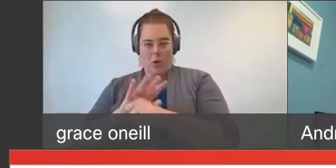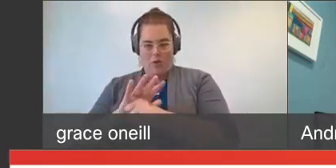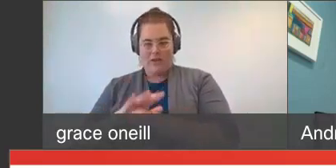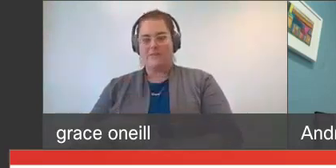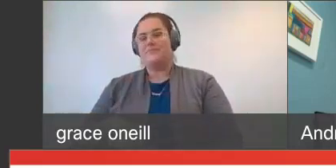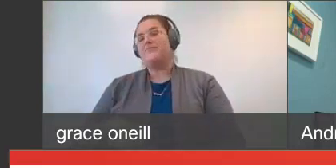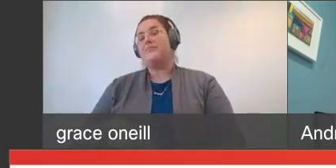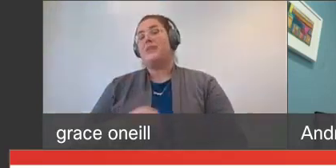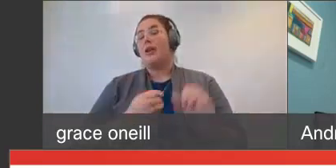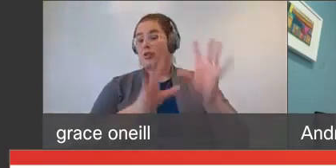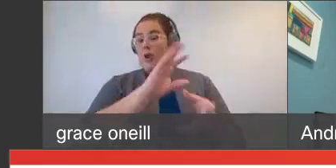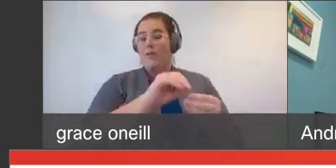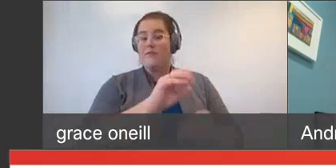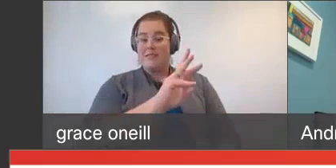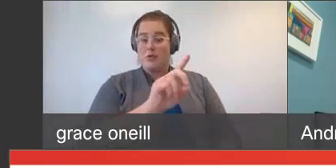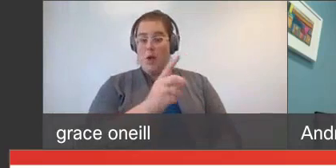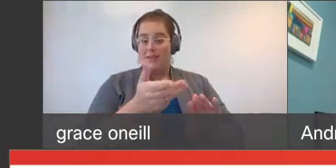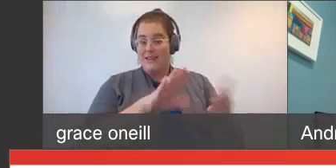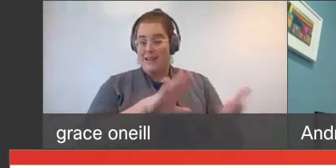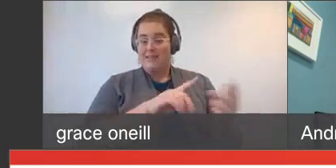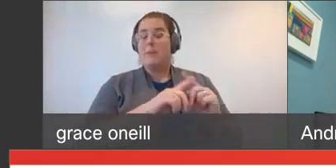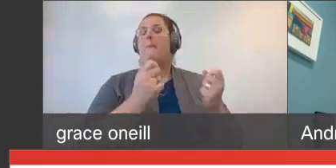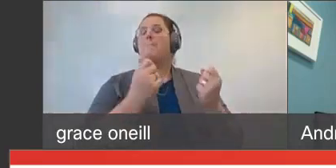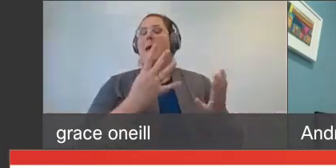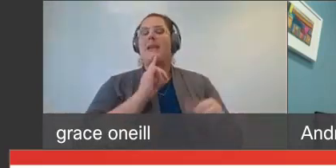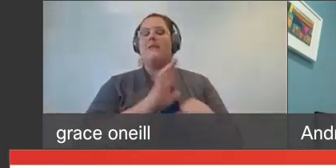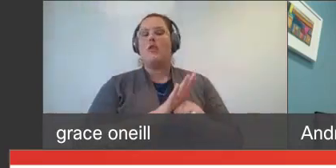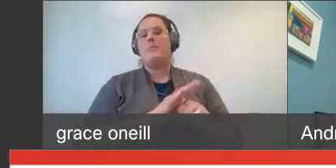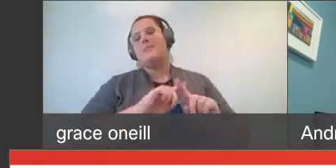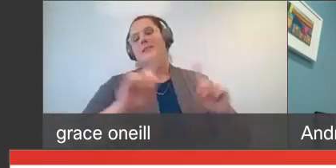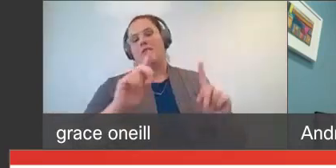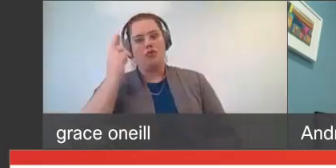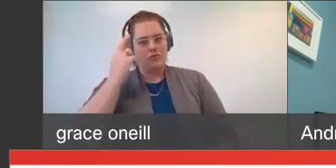but many of those have been confirmed as not COVID related.